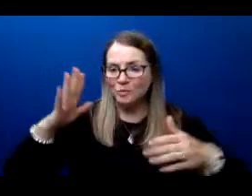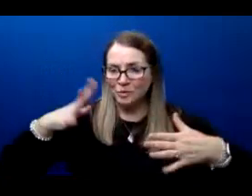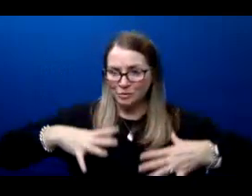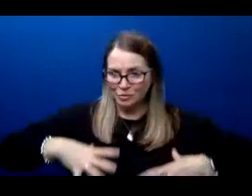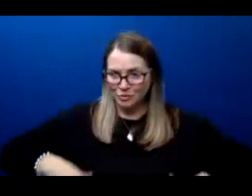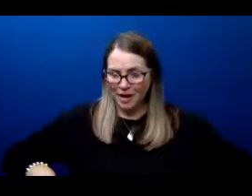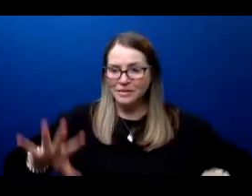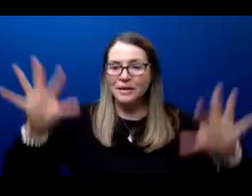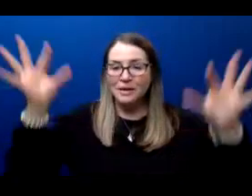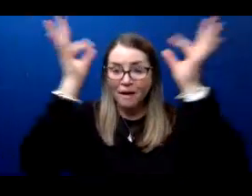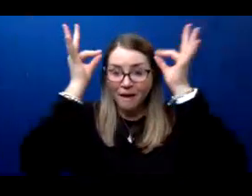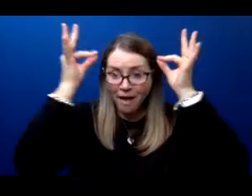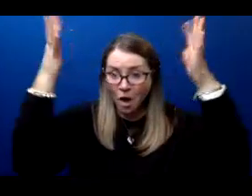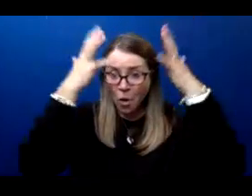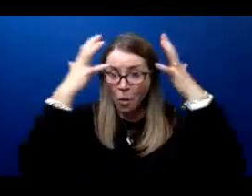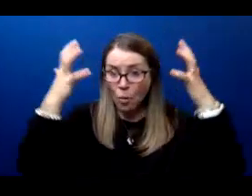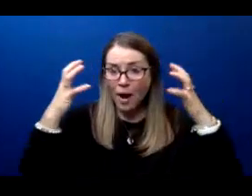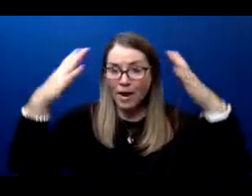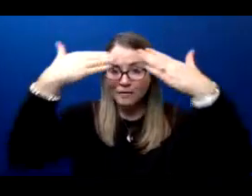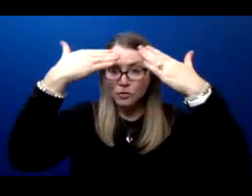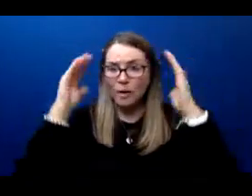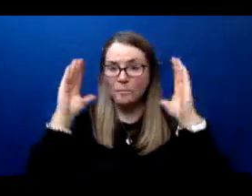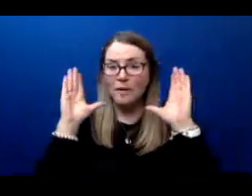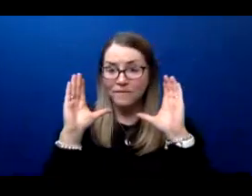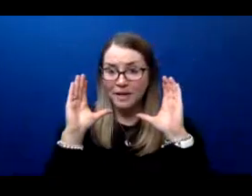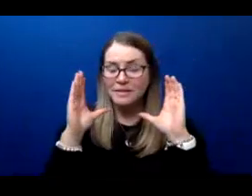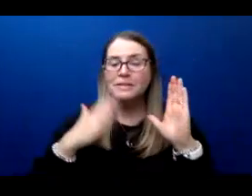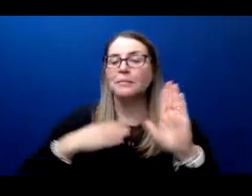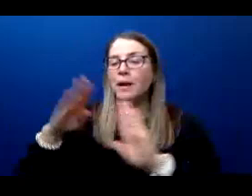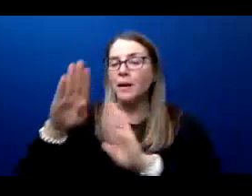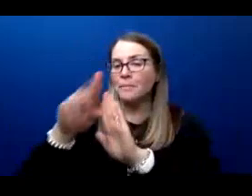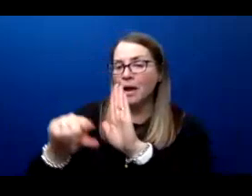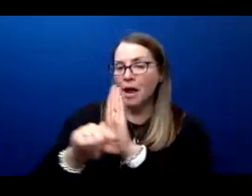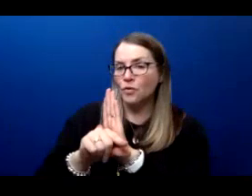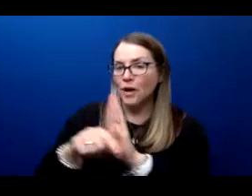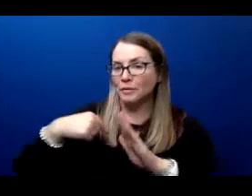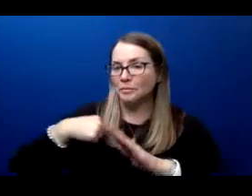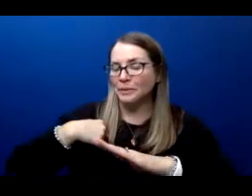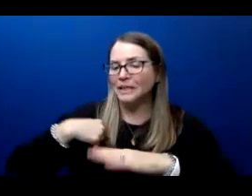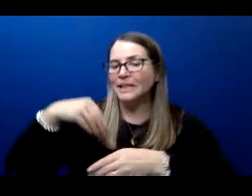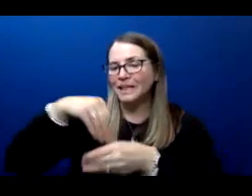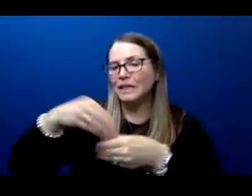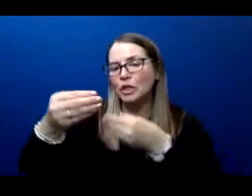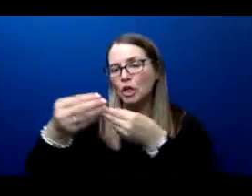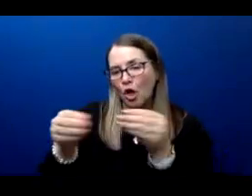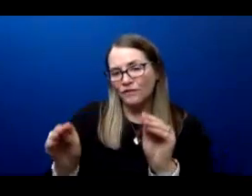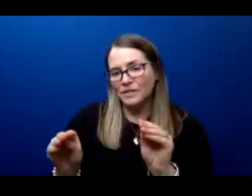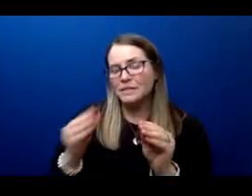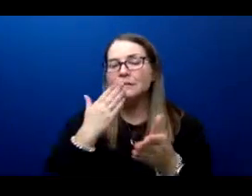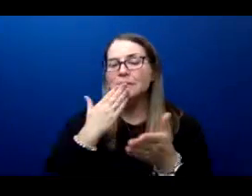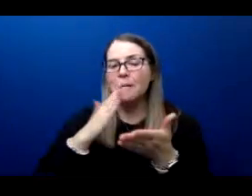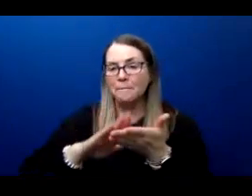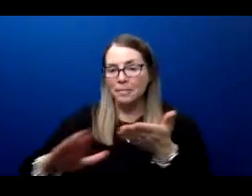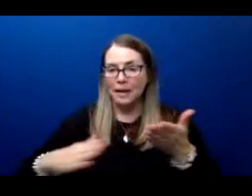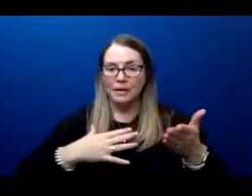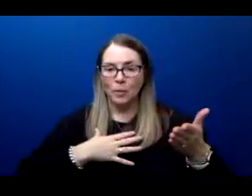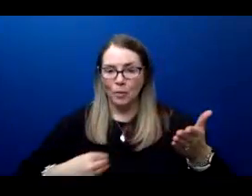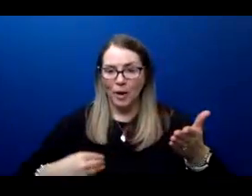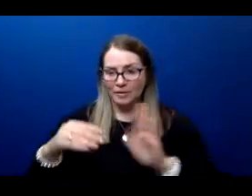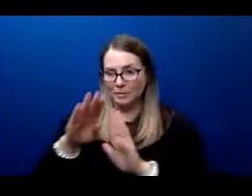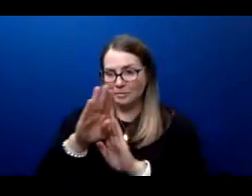loose waves, framing my face. My background consists of me sitting in an office setting with a plain white background, and